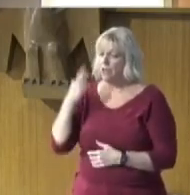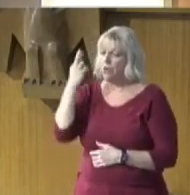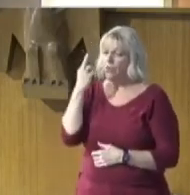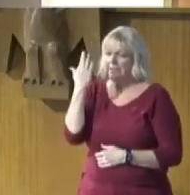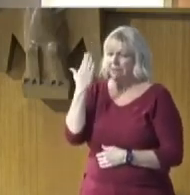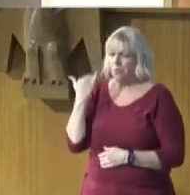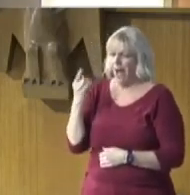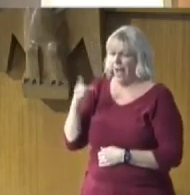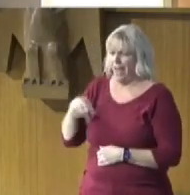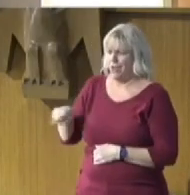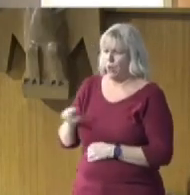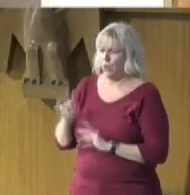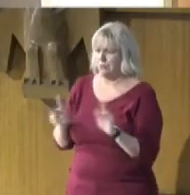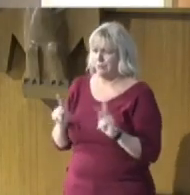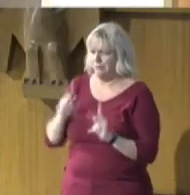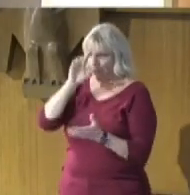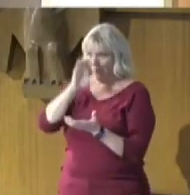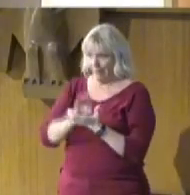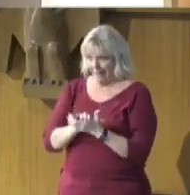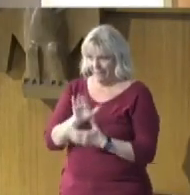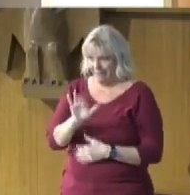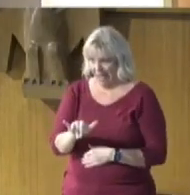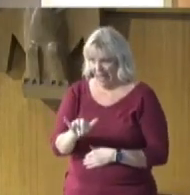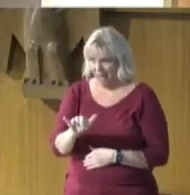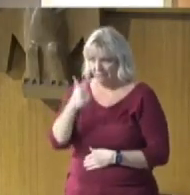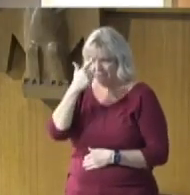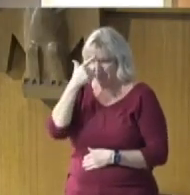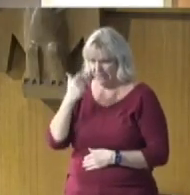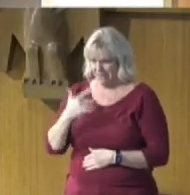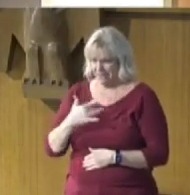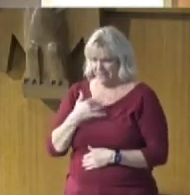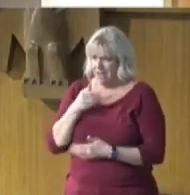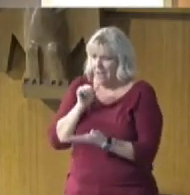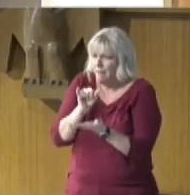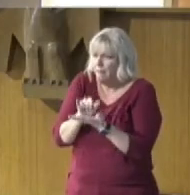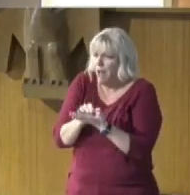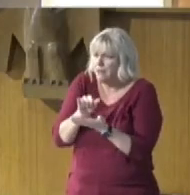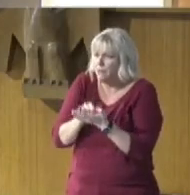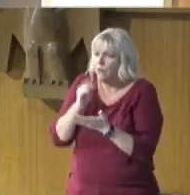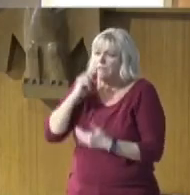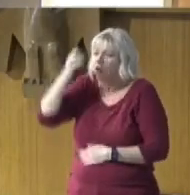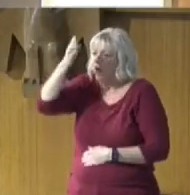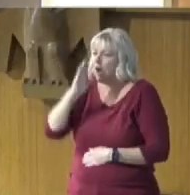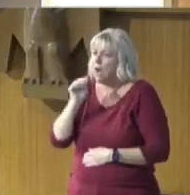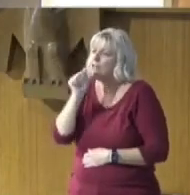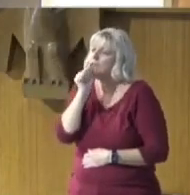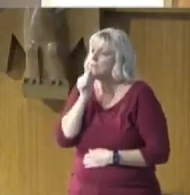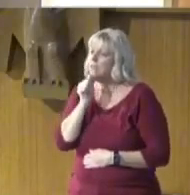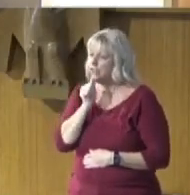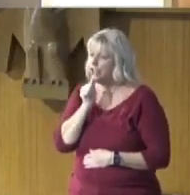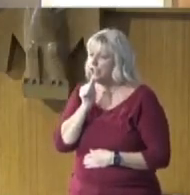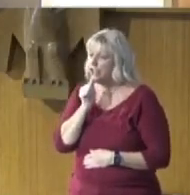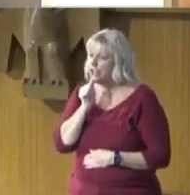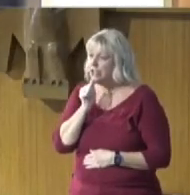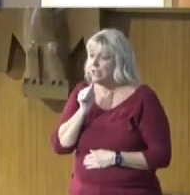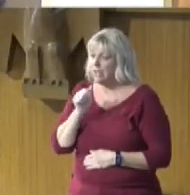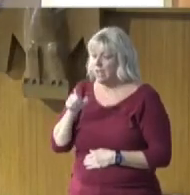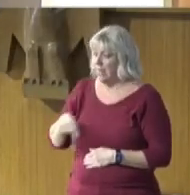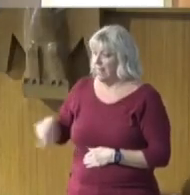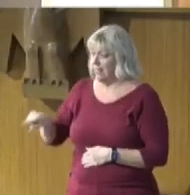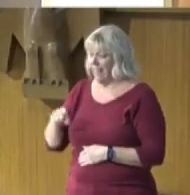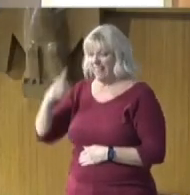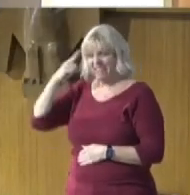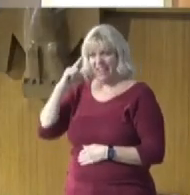this is because they believed it was impossible for God to suffer. And so the idea of a suffering God on a